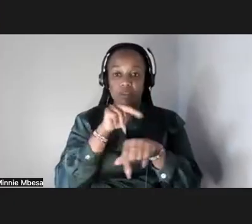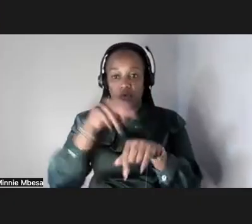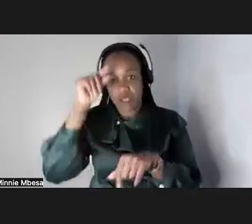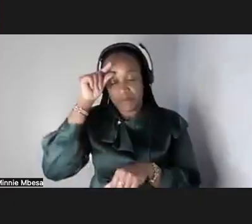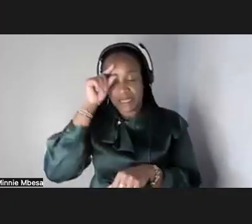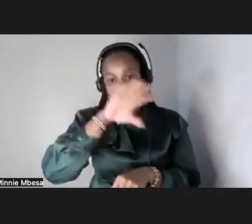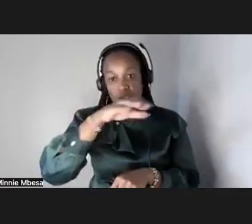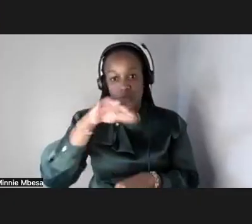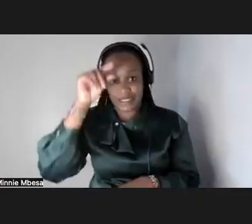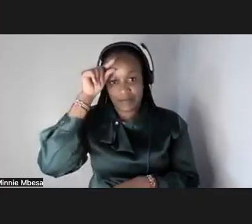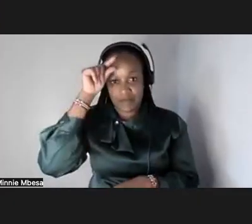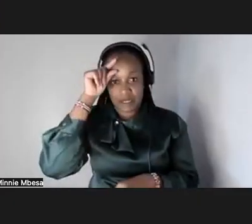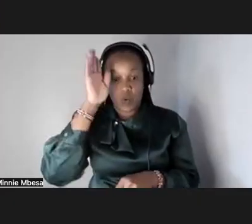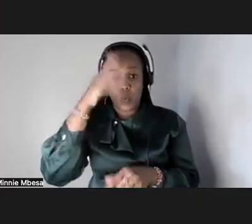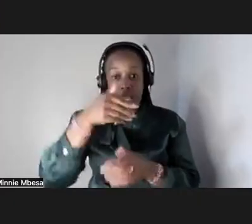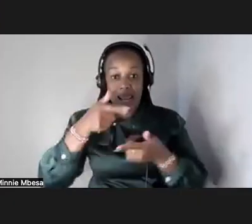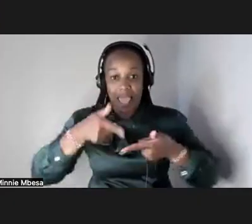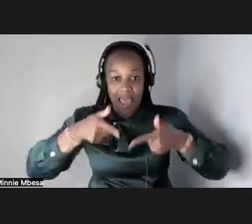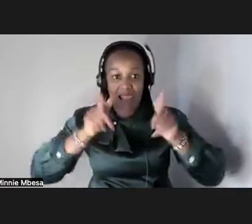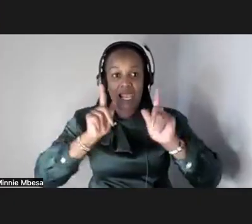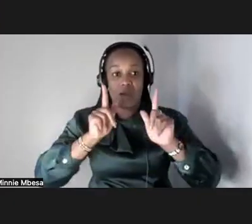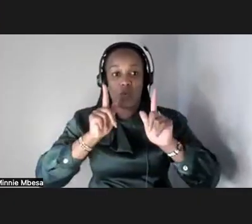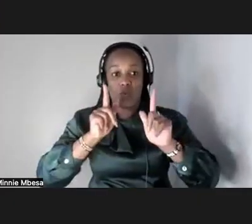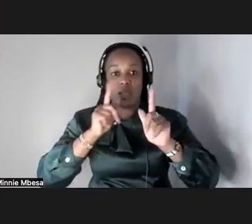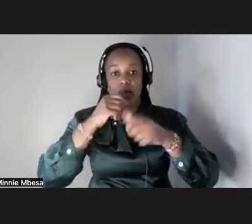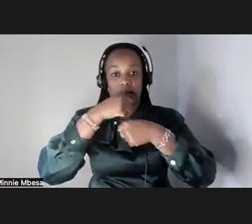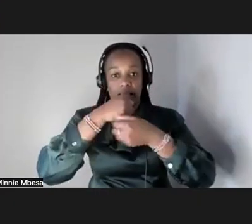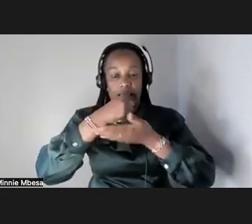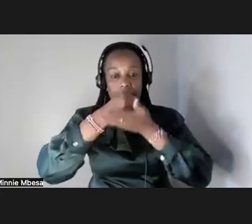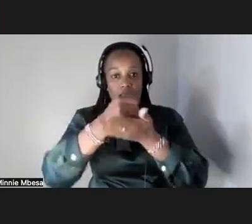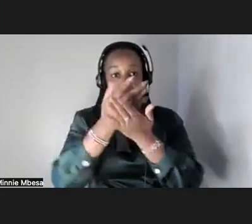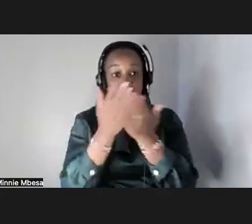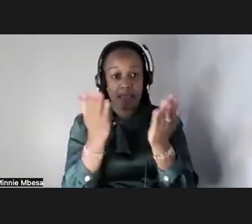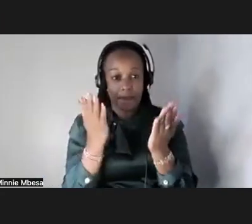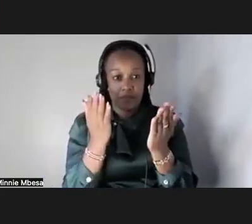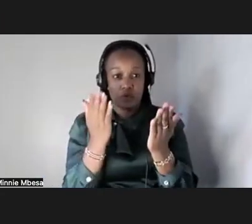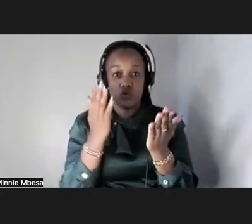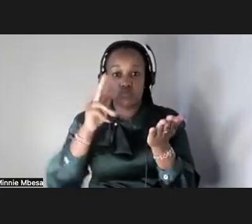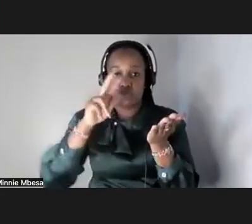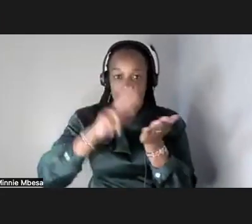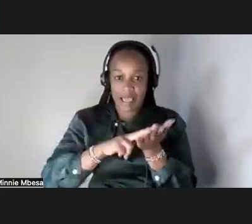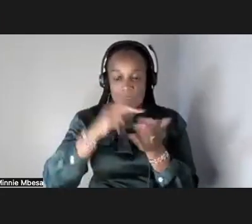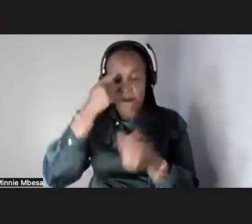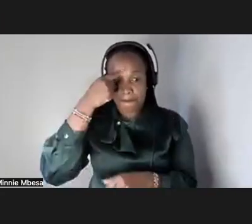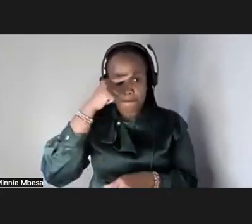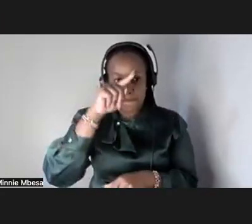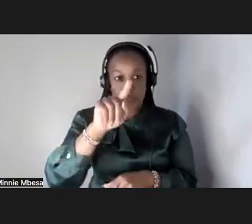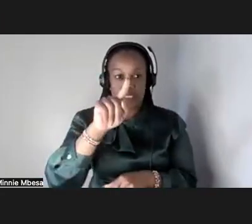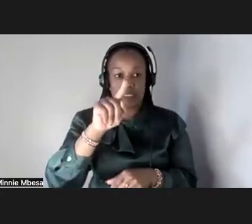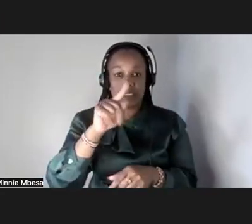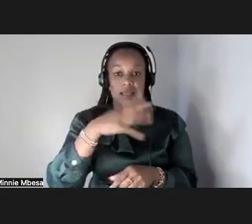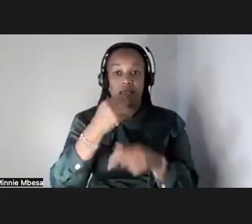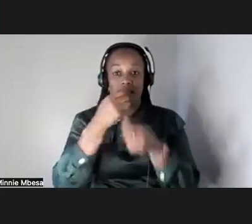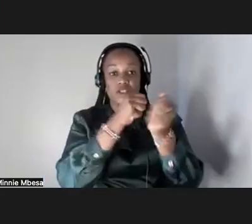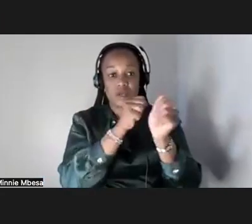will allow and make it enable them to enact policies and strategies that can